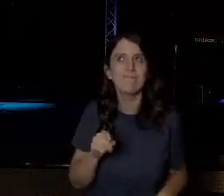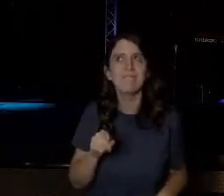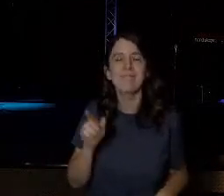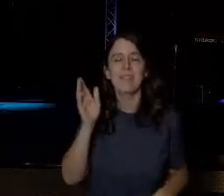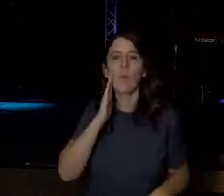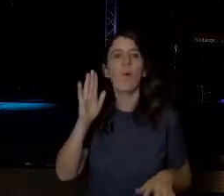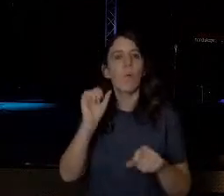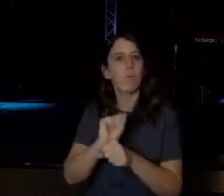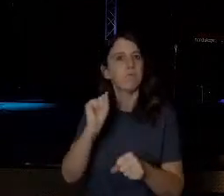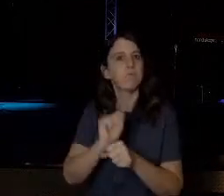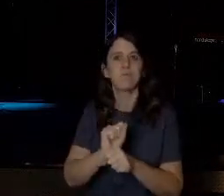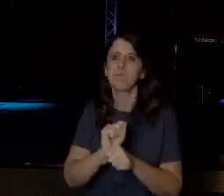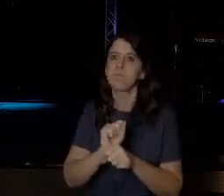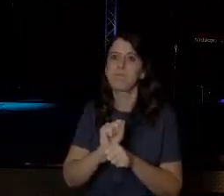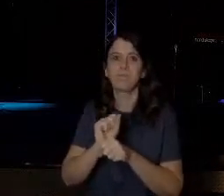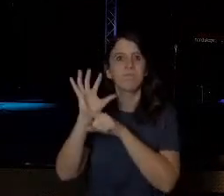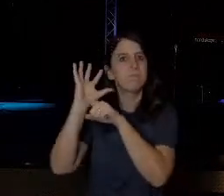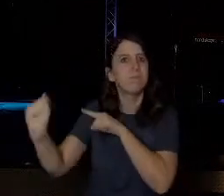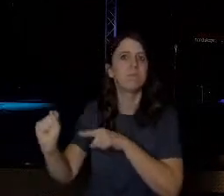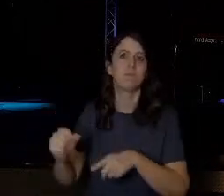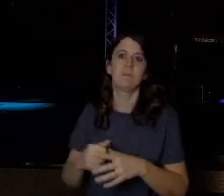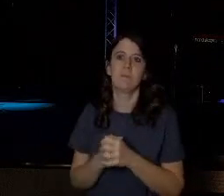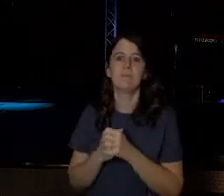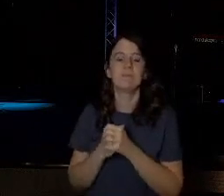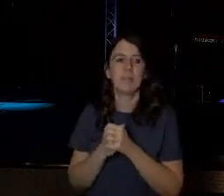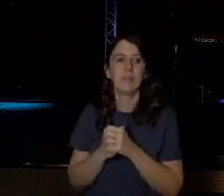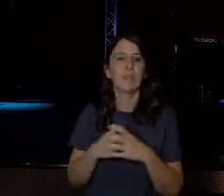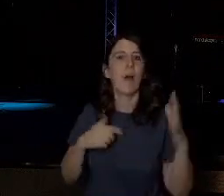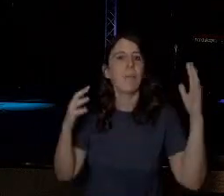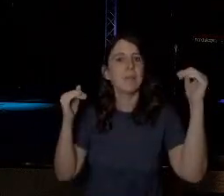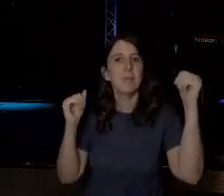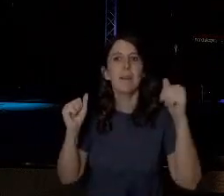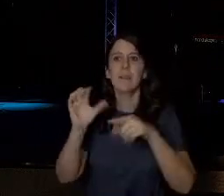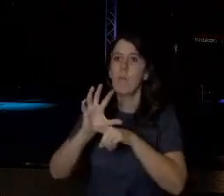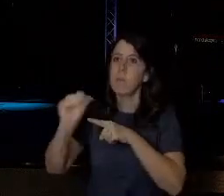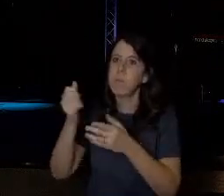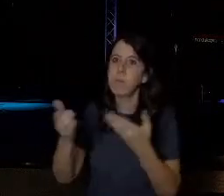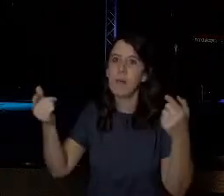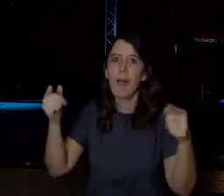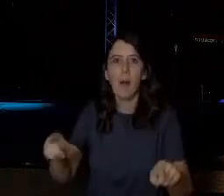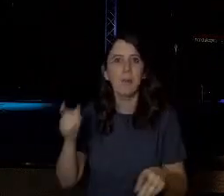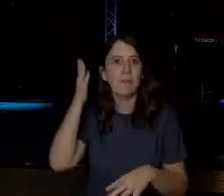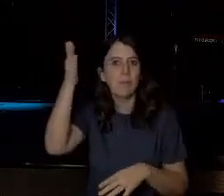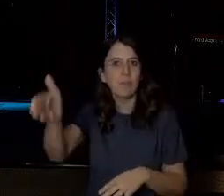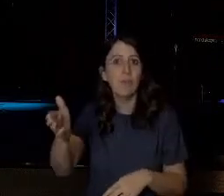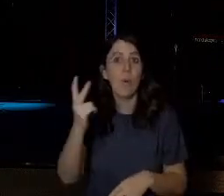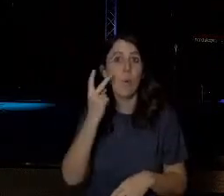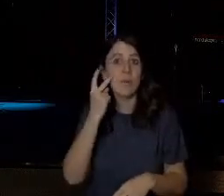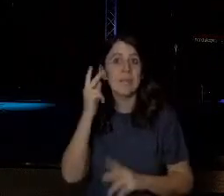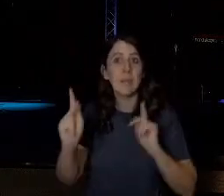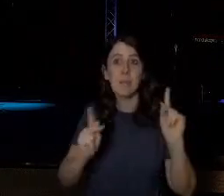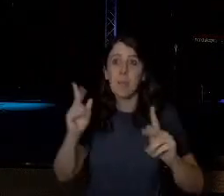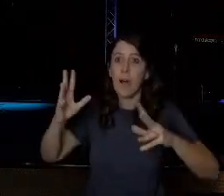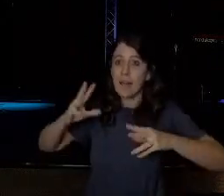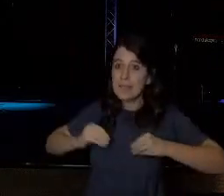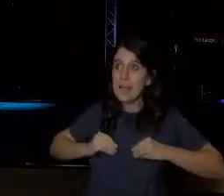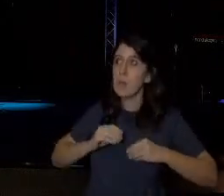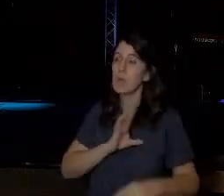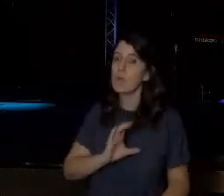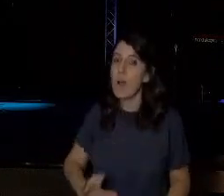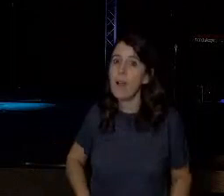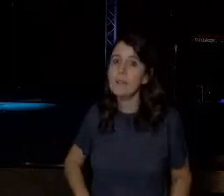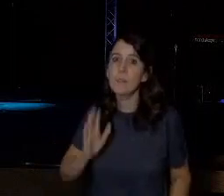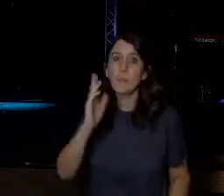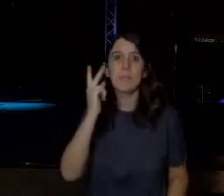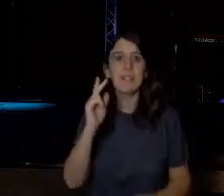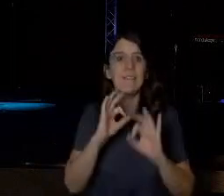I am expecting nothing less than some amazing things to happen in the coming months and years together. I know that we're going to see people come to Christ. I know that we're going to see families